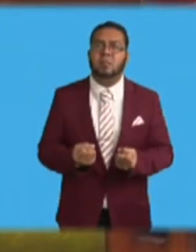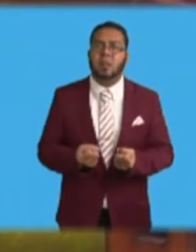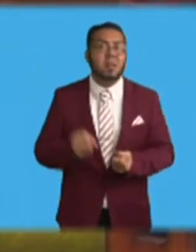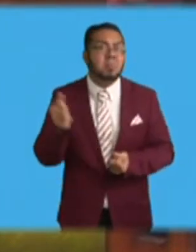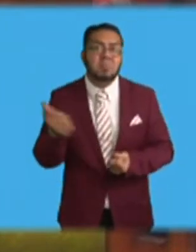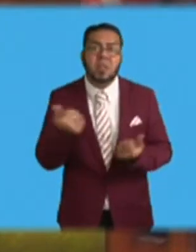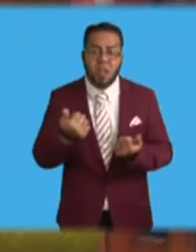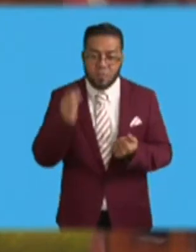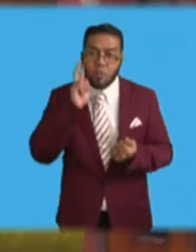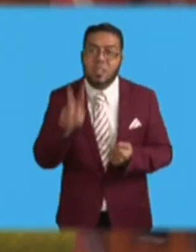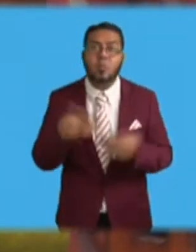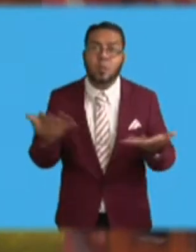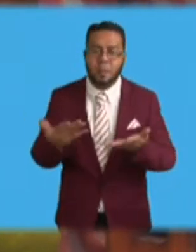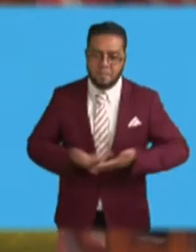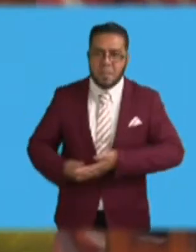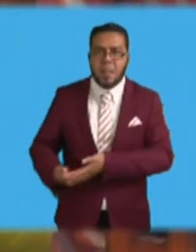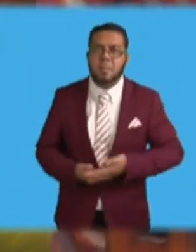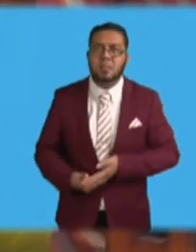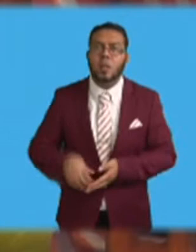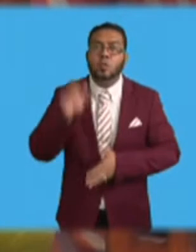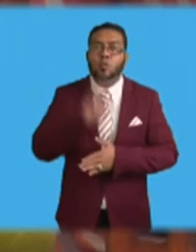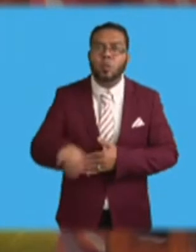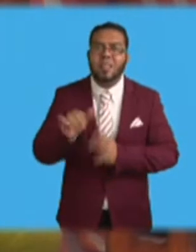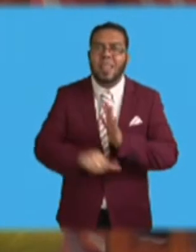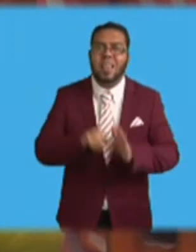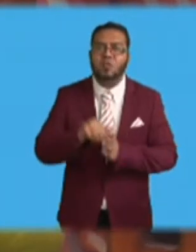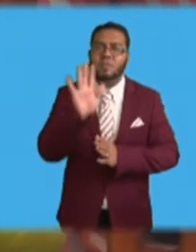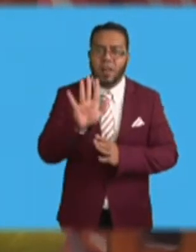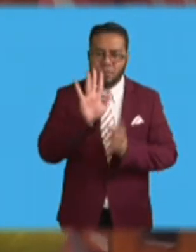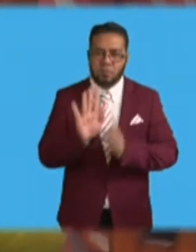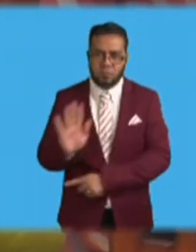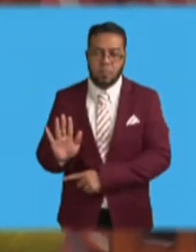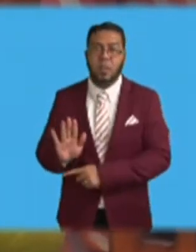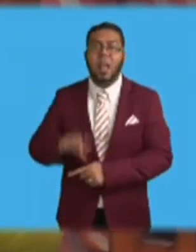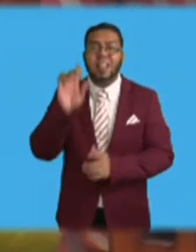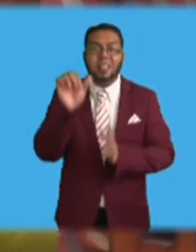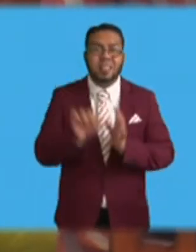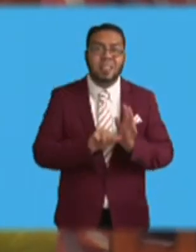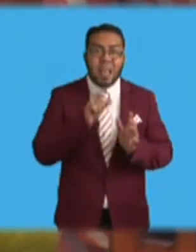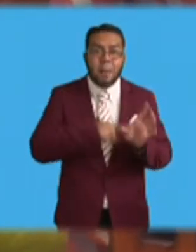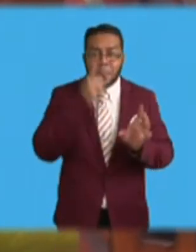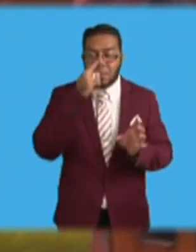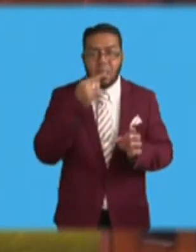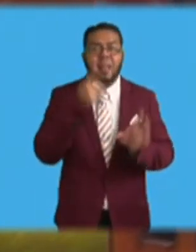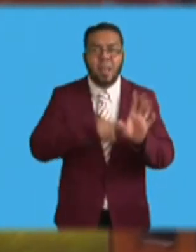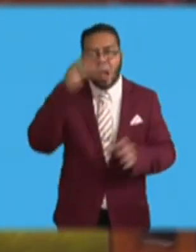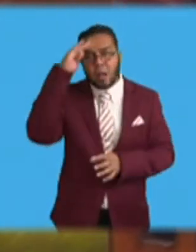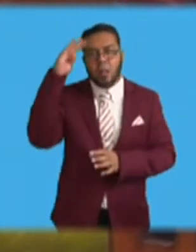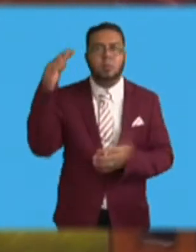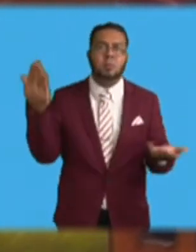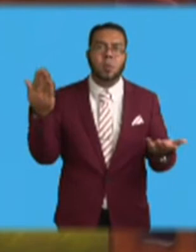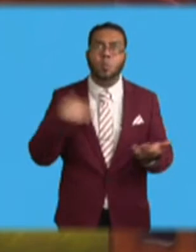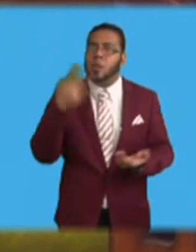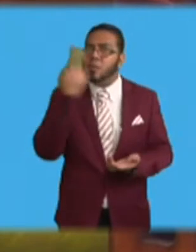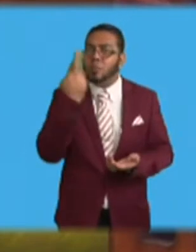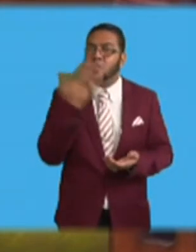are seen in babies, children under the age of 5, teenagers and young adults. While we do know the risk group, Madam